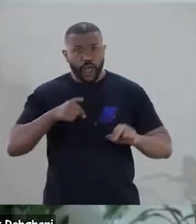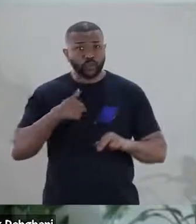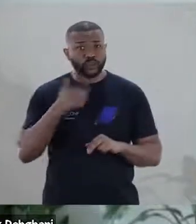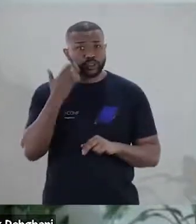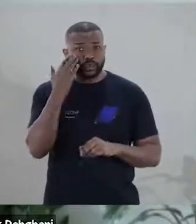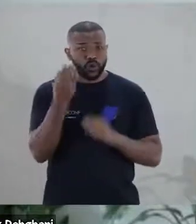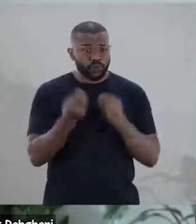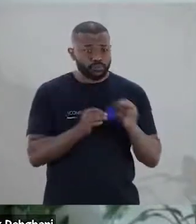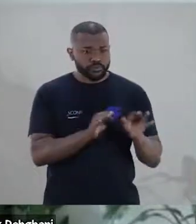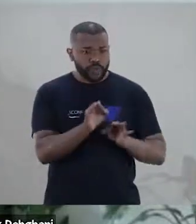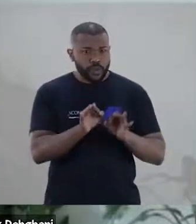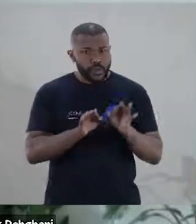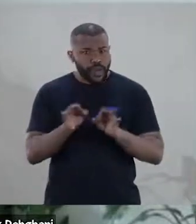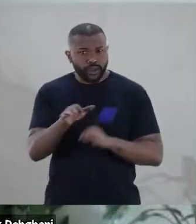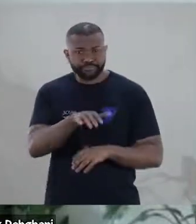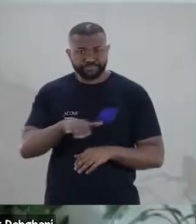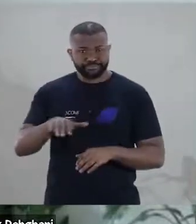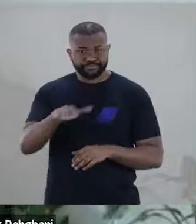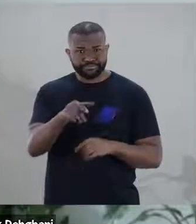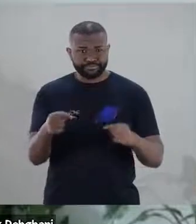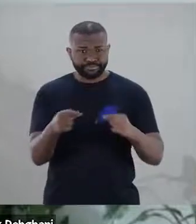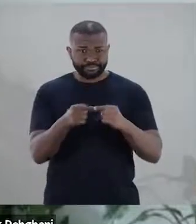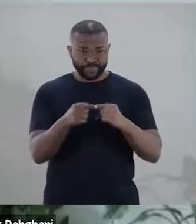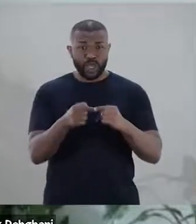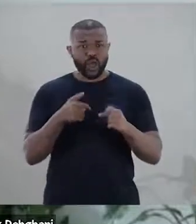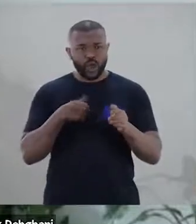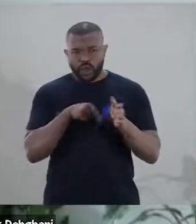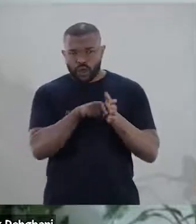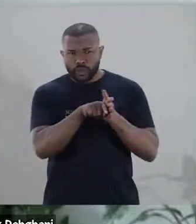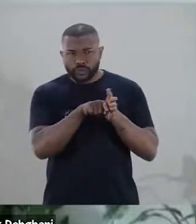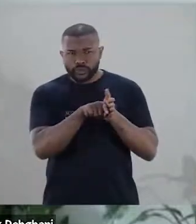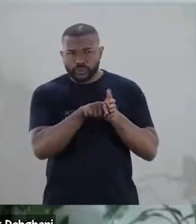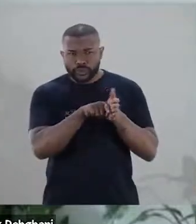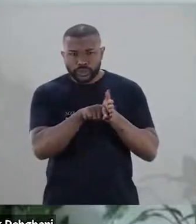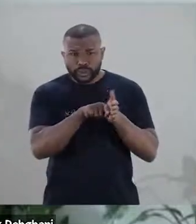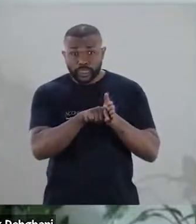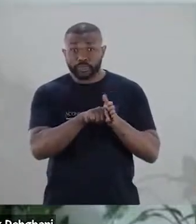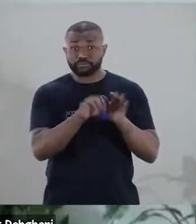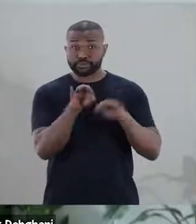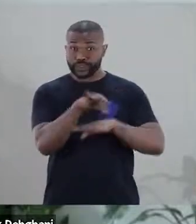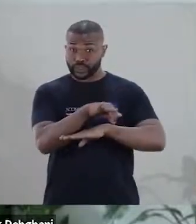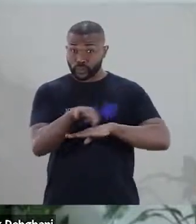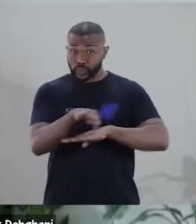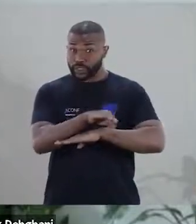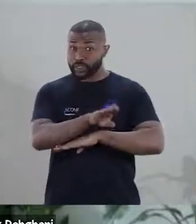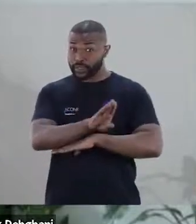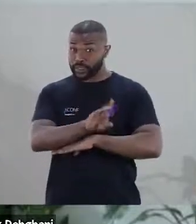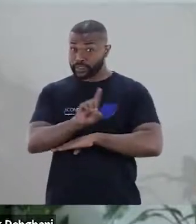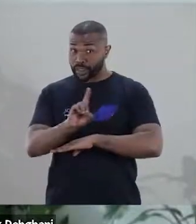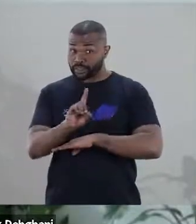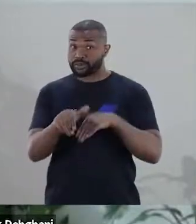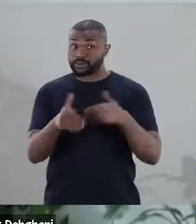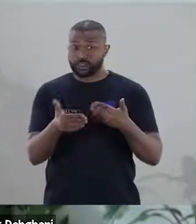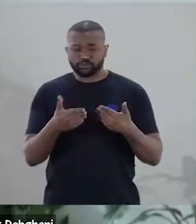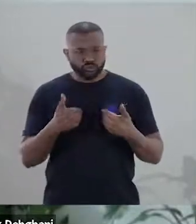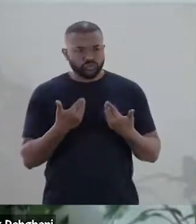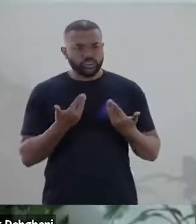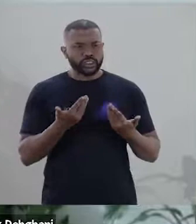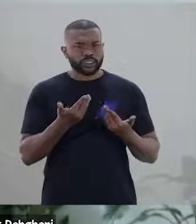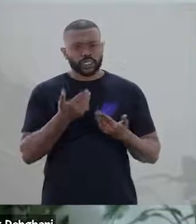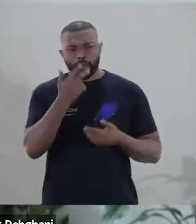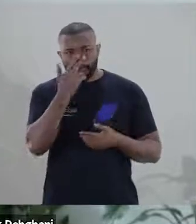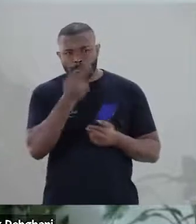scaled out operation in that world. So we started looking into the big data architecture, and to my surprise, it felt